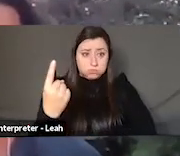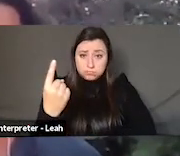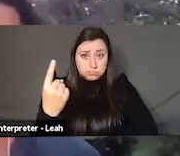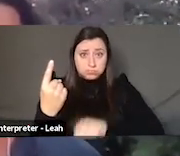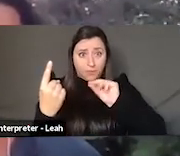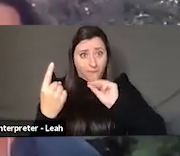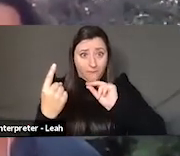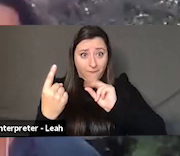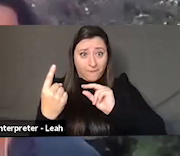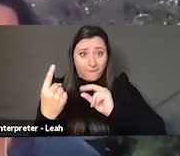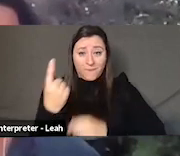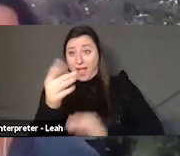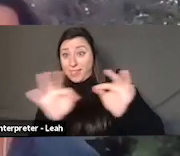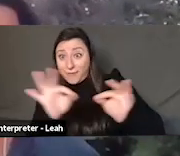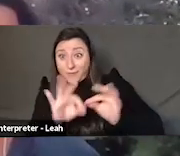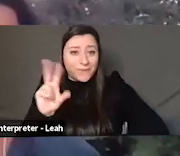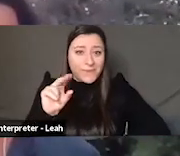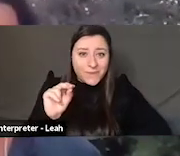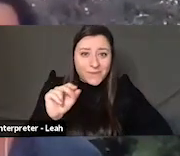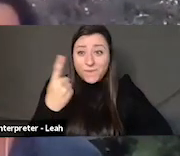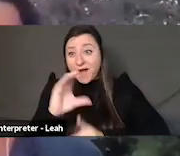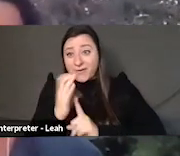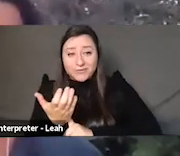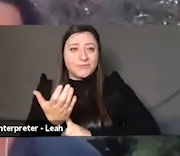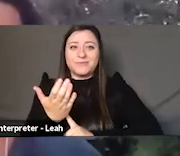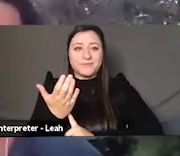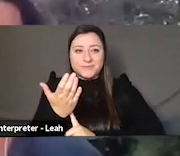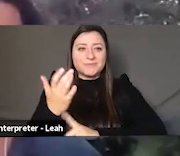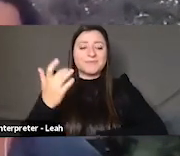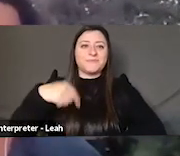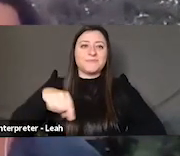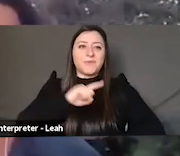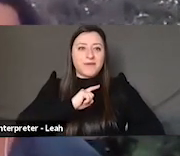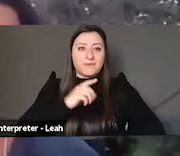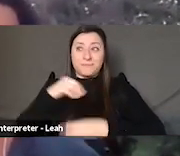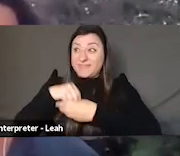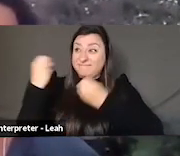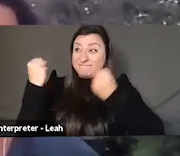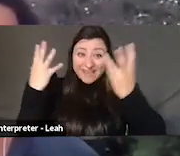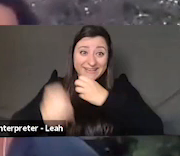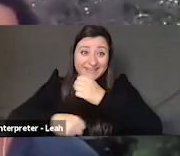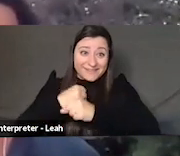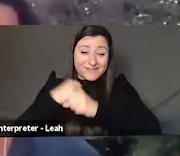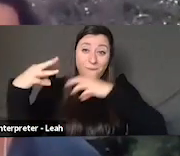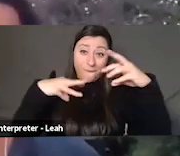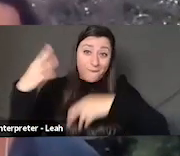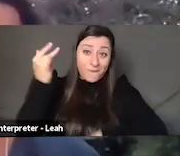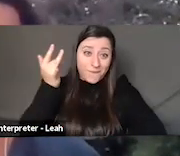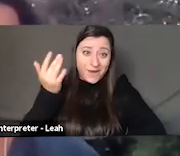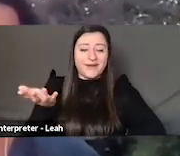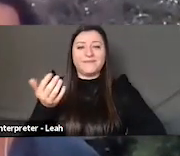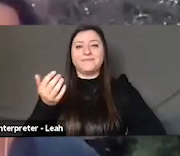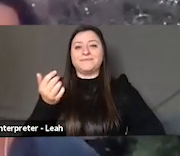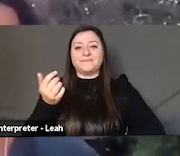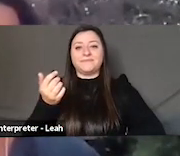and the reason why we have been in decades of war amongst one another. But Adib, one question